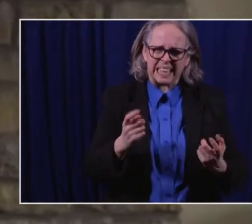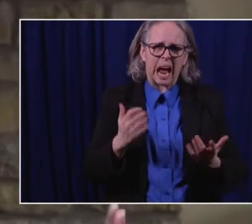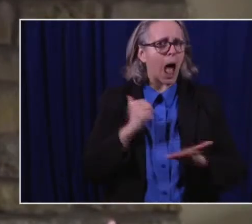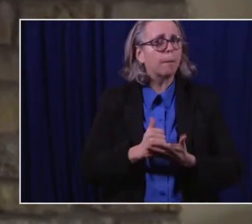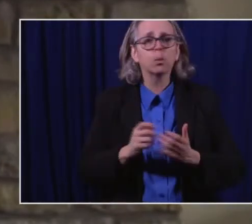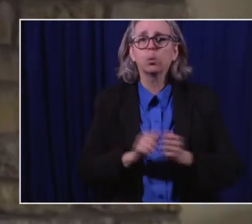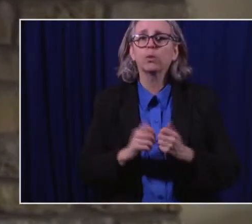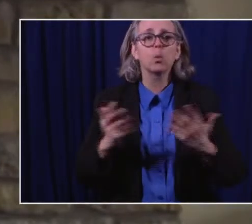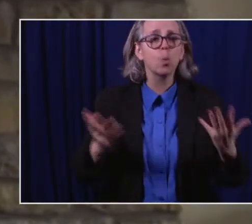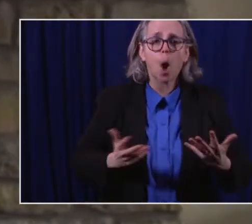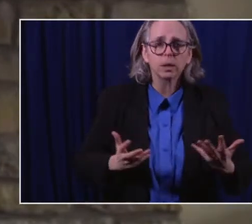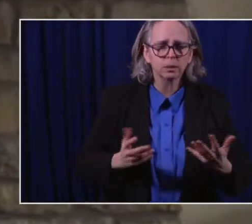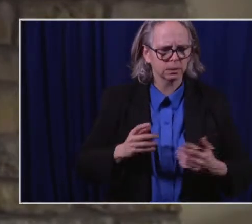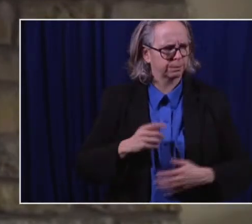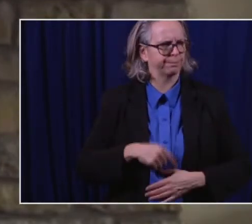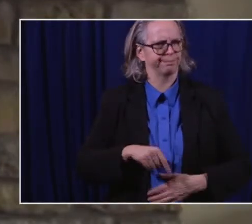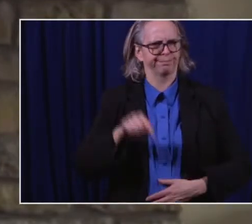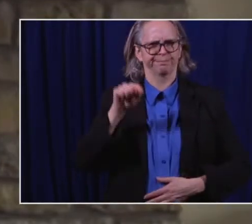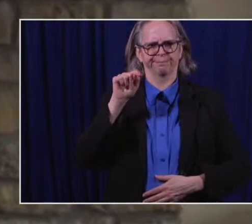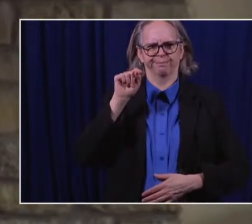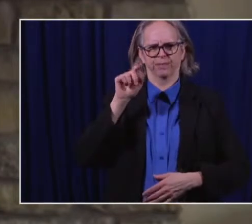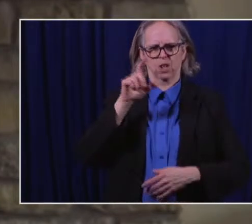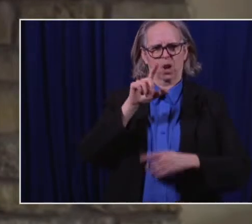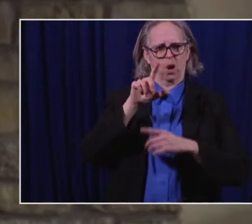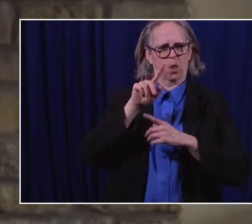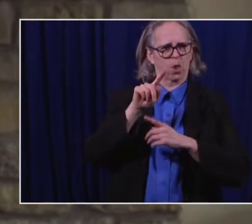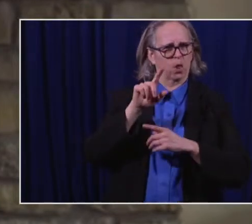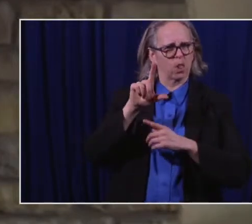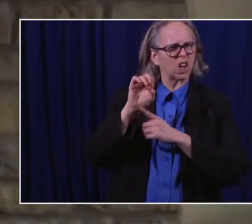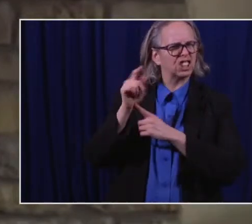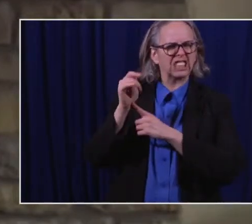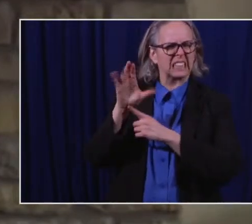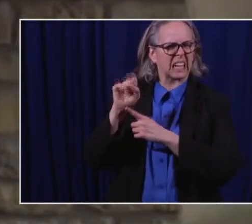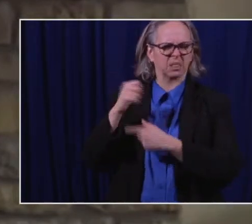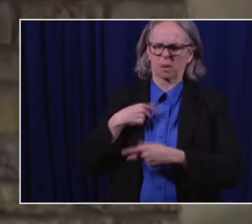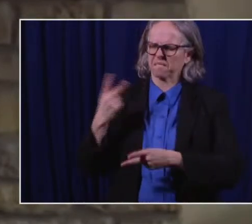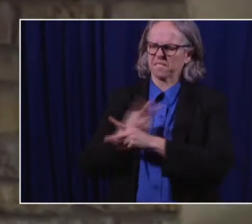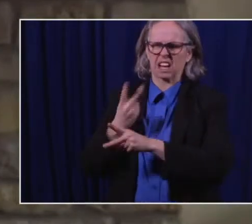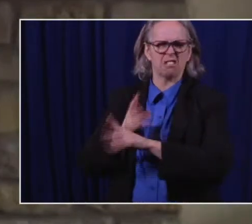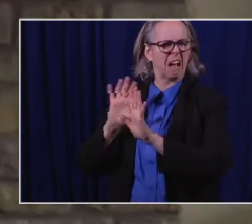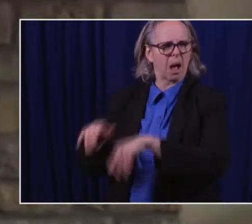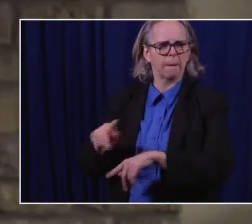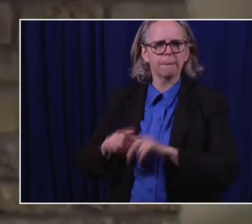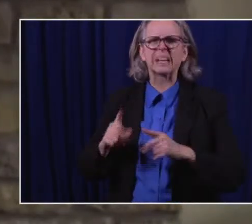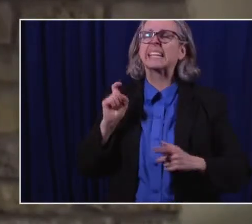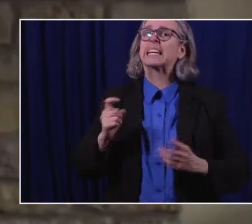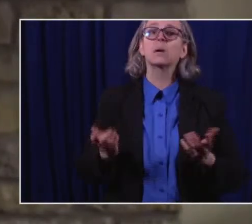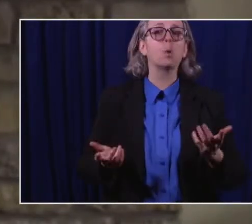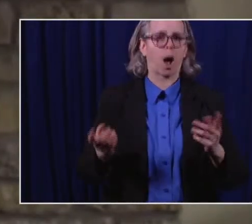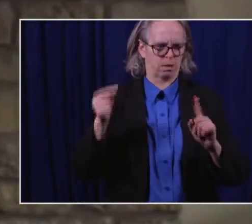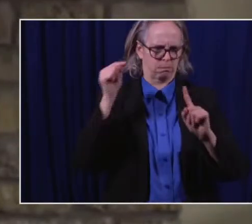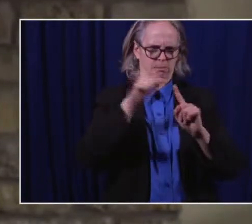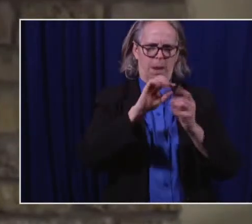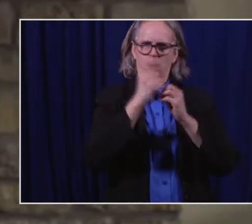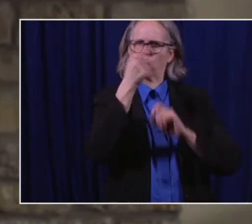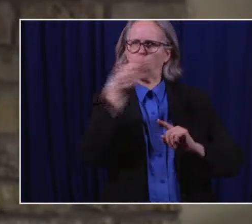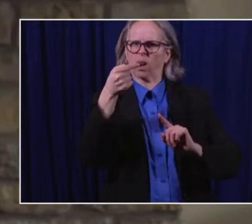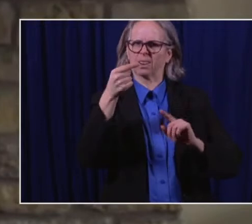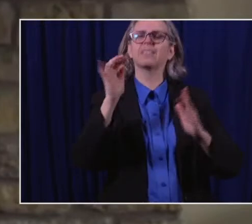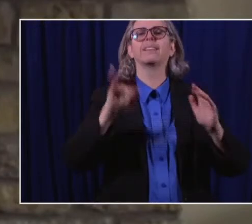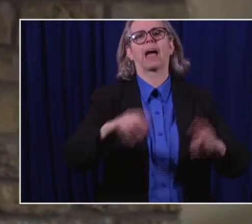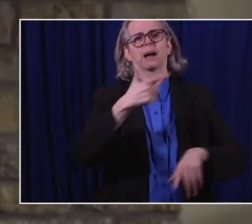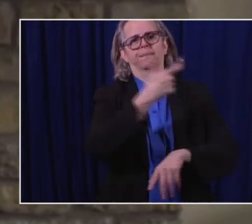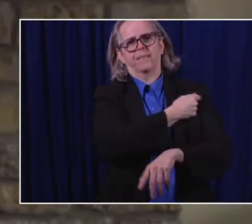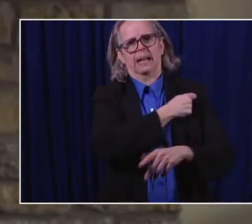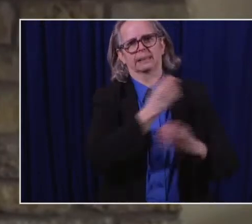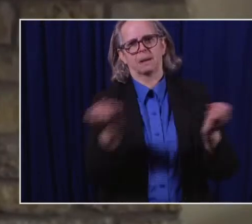kind of help is great, but we can figure it out. What we really can't do is produce these ourselves. And so if you can in any way